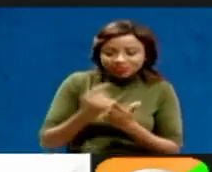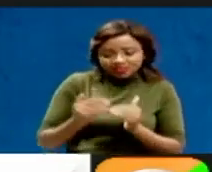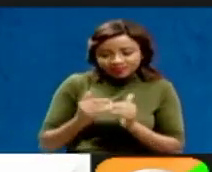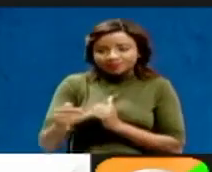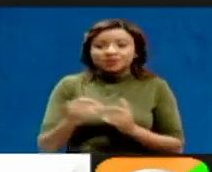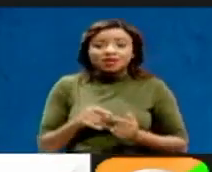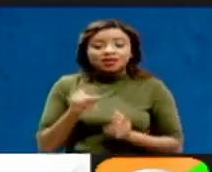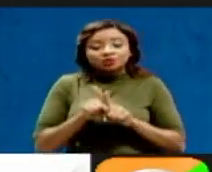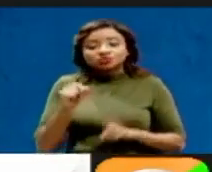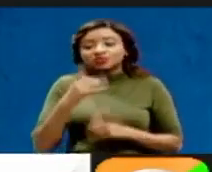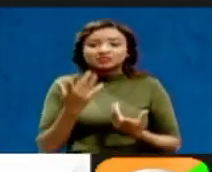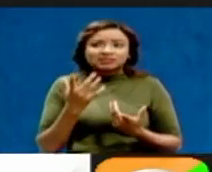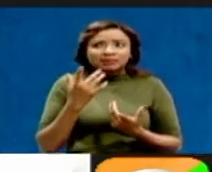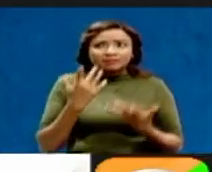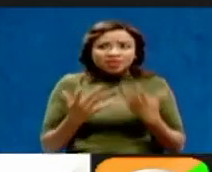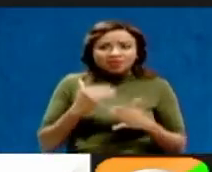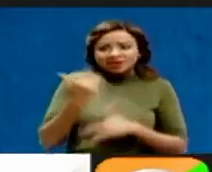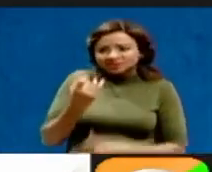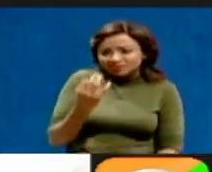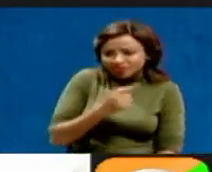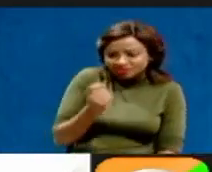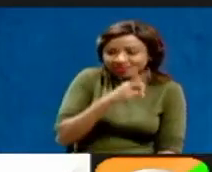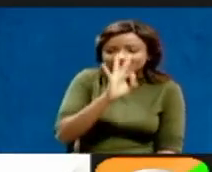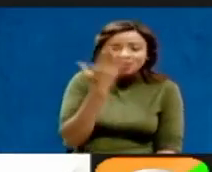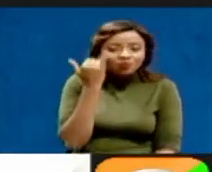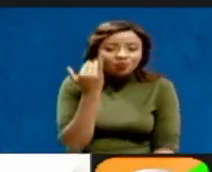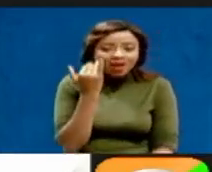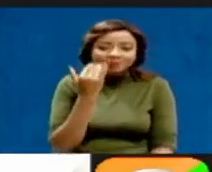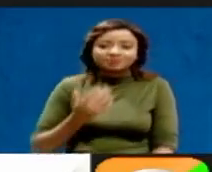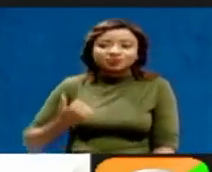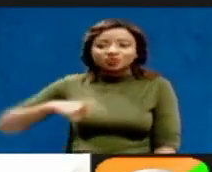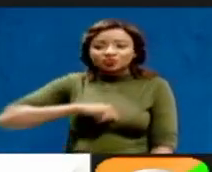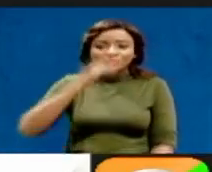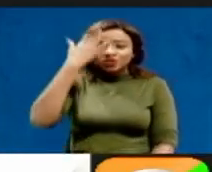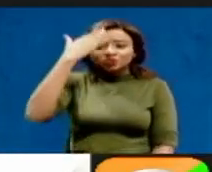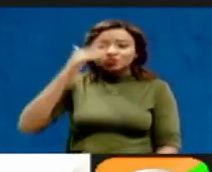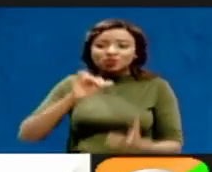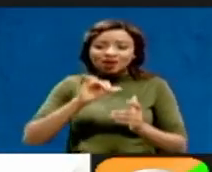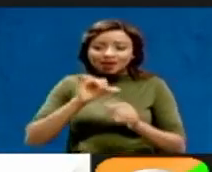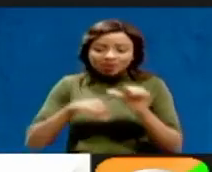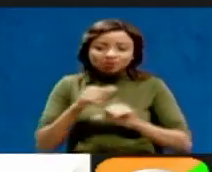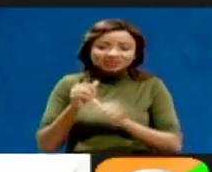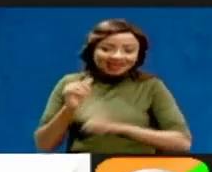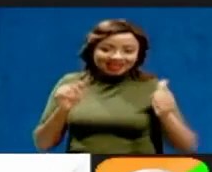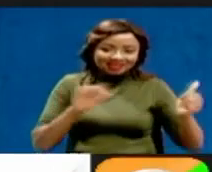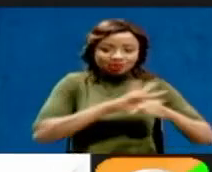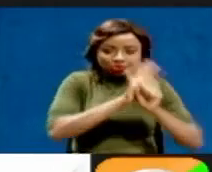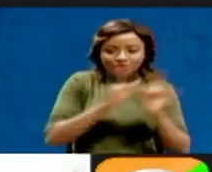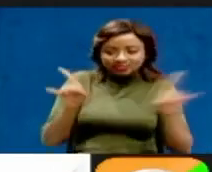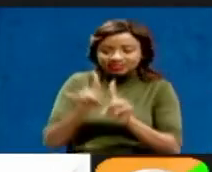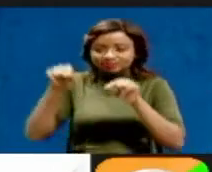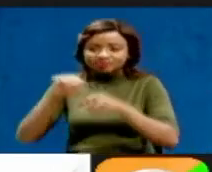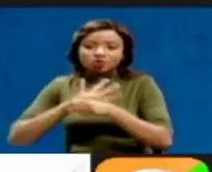been estimated to be 3 months because of what we know about other coronaviruses that are similar